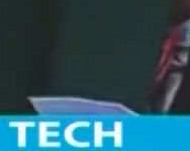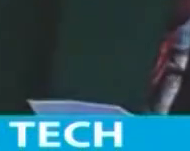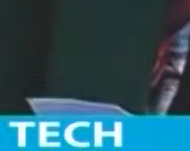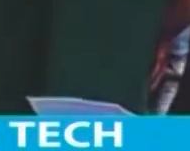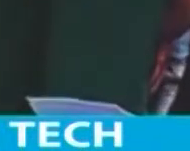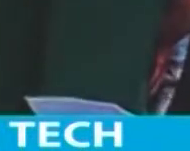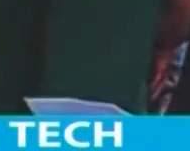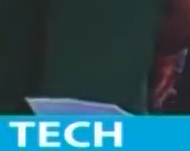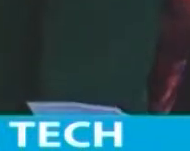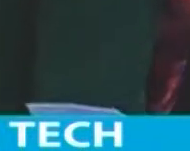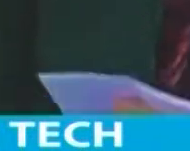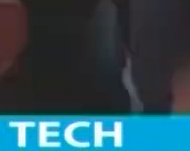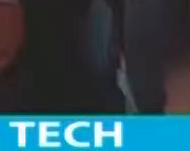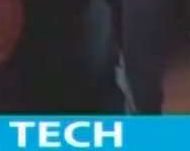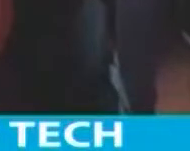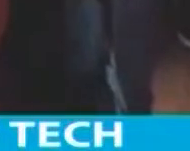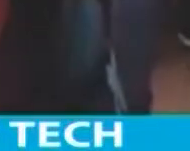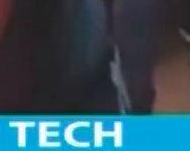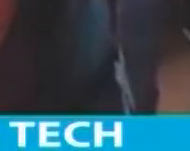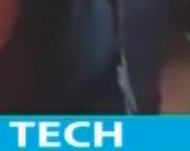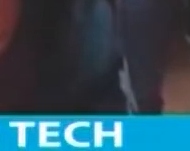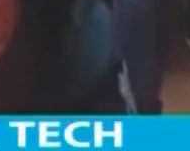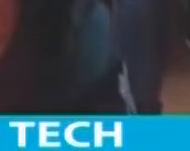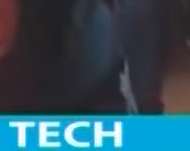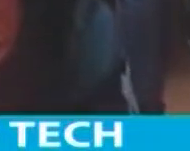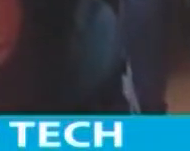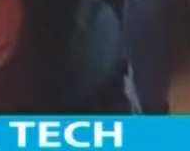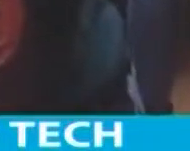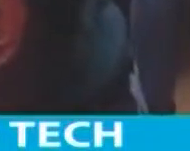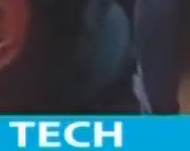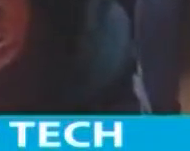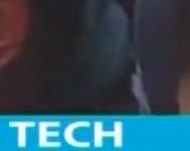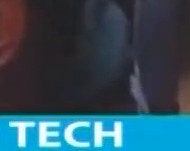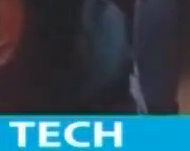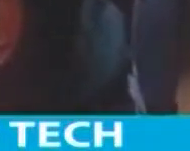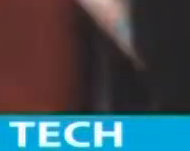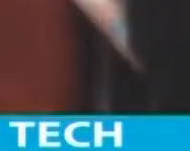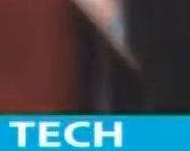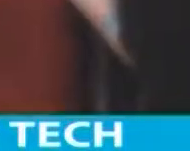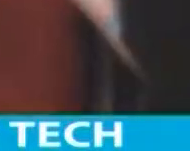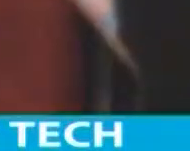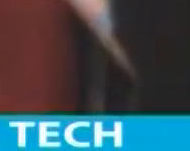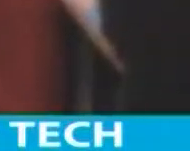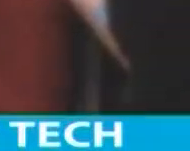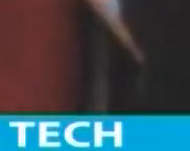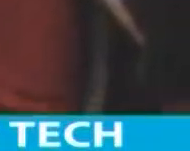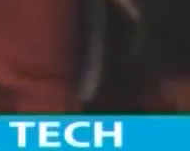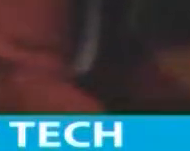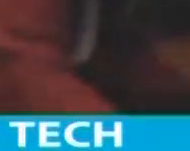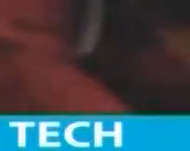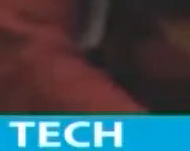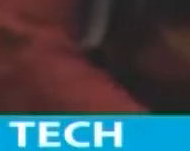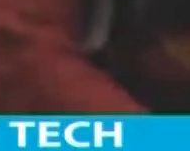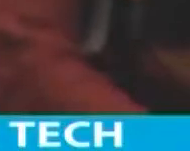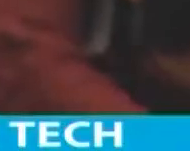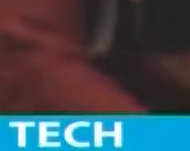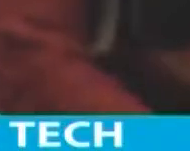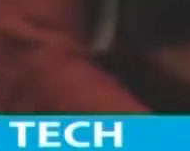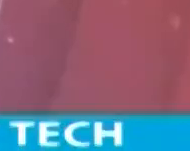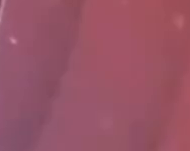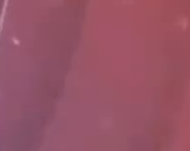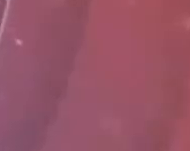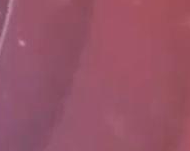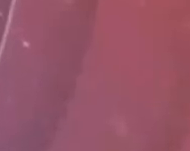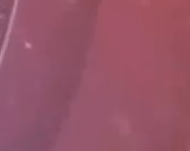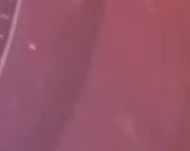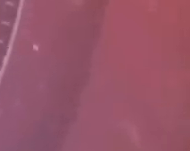having all those data sets come together, that kind of data set becomes very important and very vulnerable from a data security standpoint.